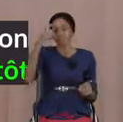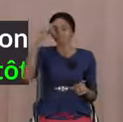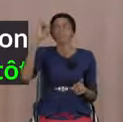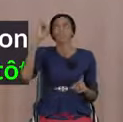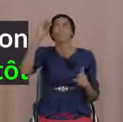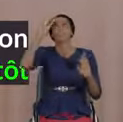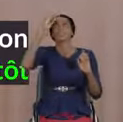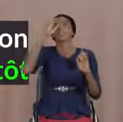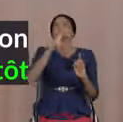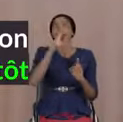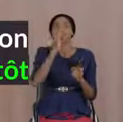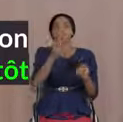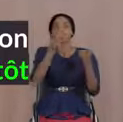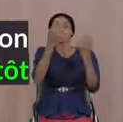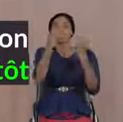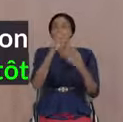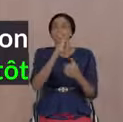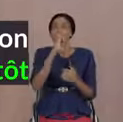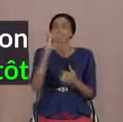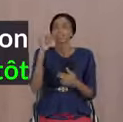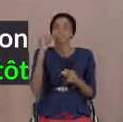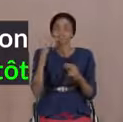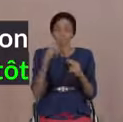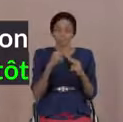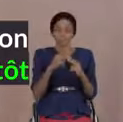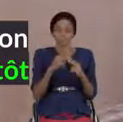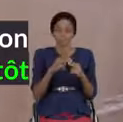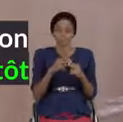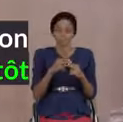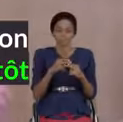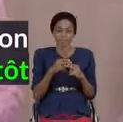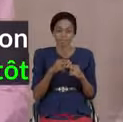for he's coming